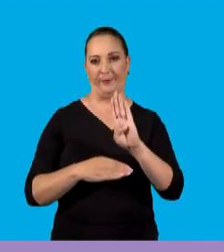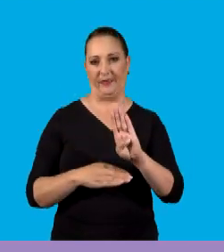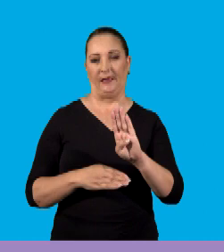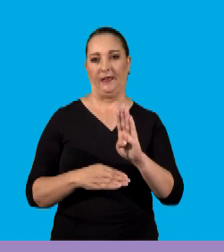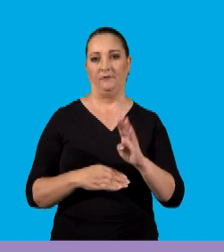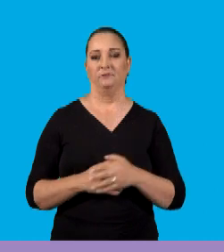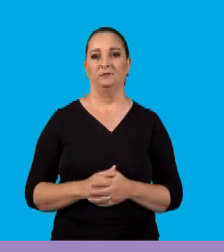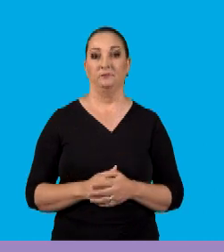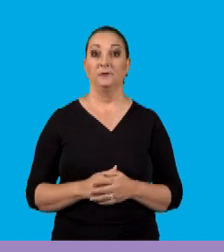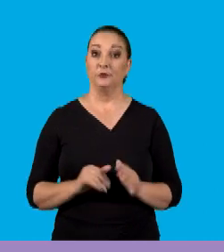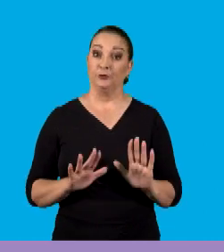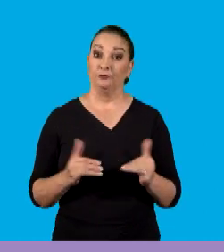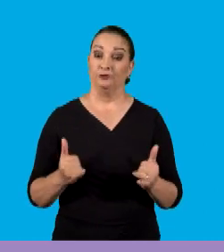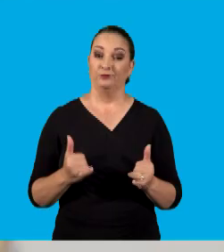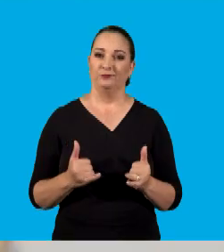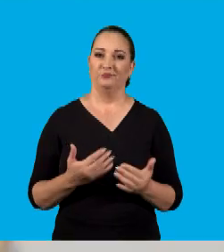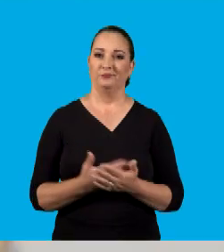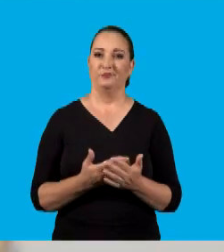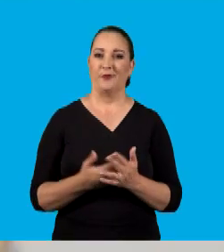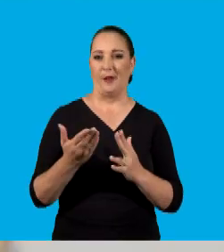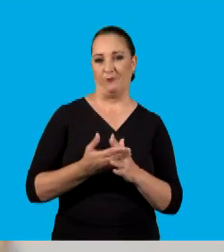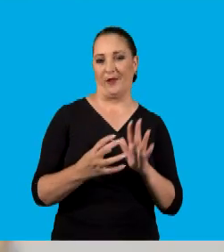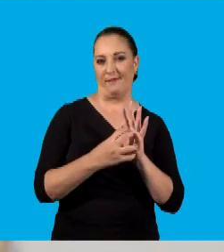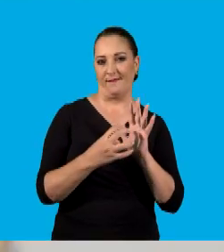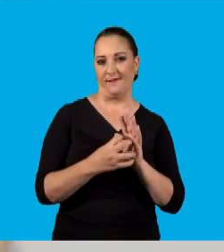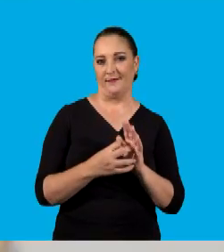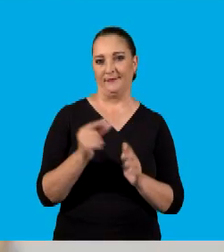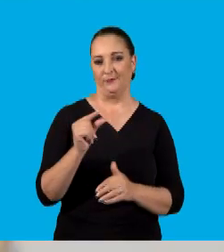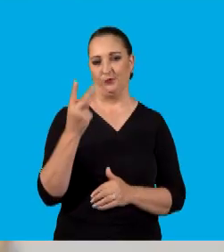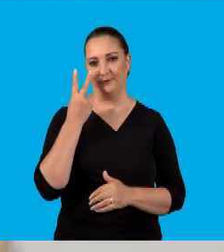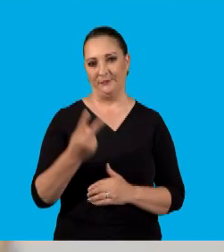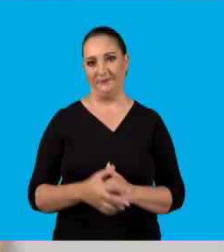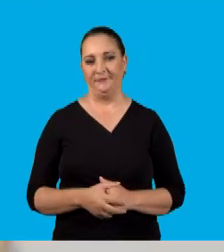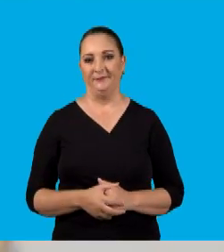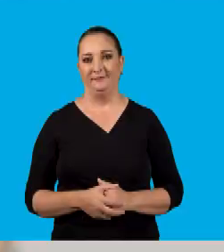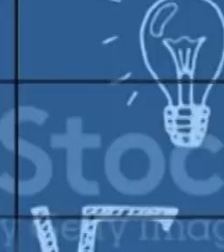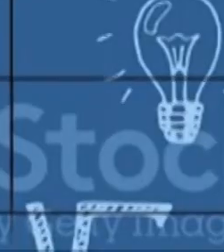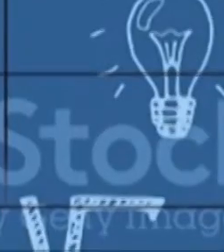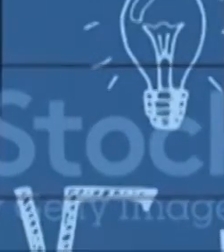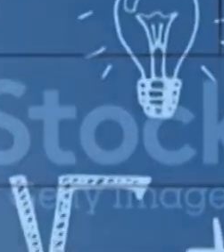Let's stop there for now and go for an ad break. See you shortly.